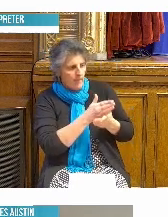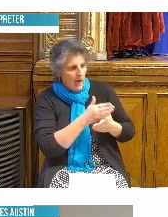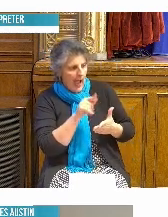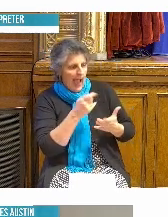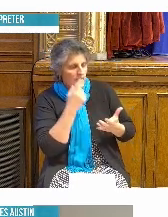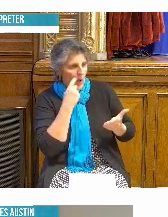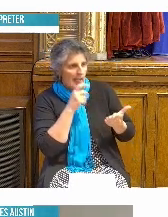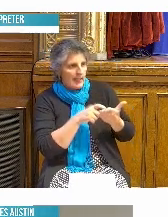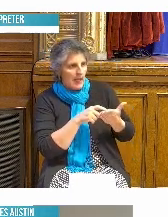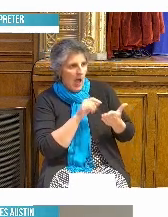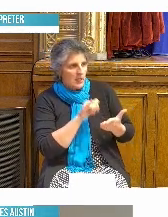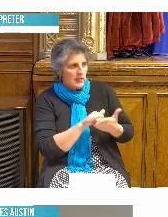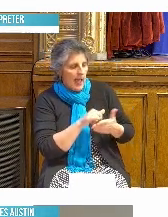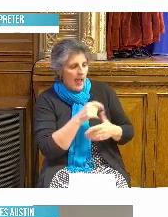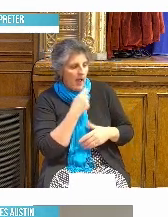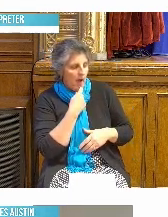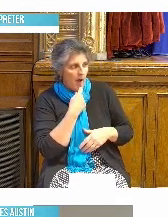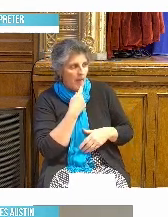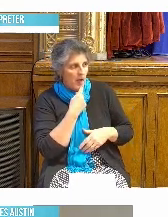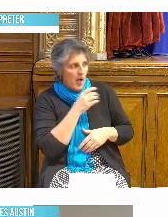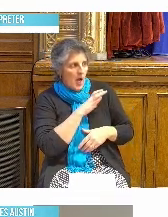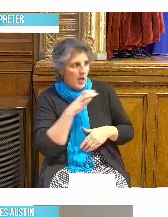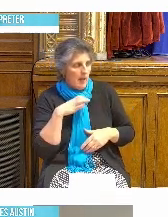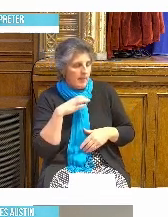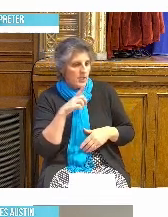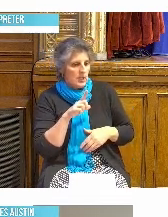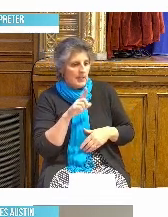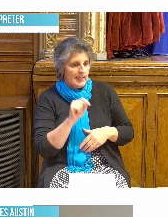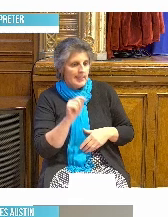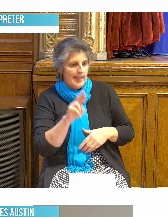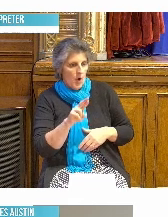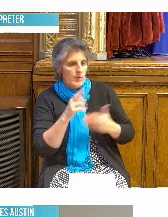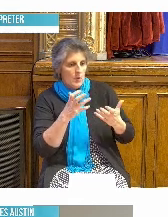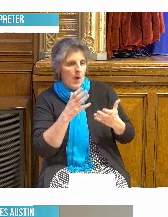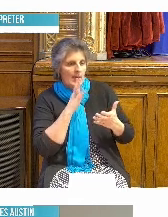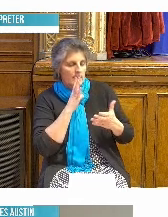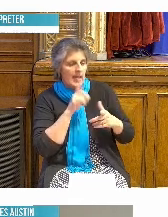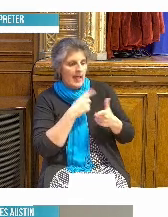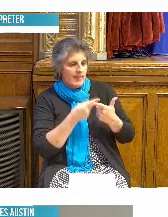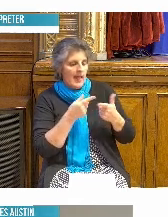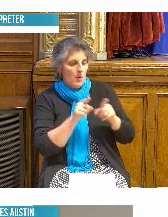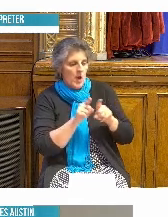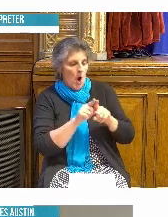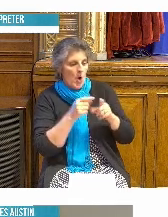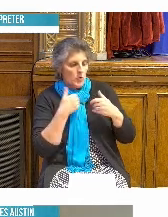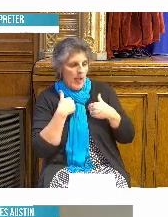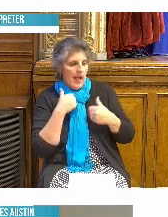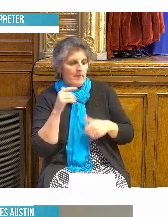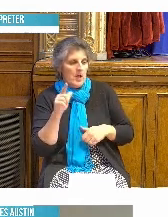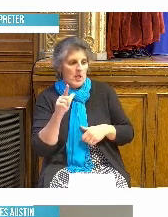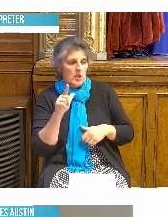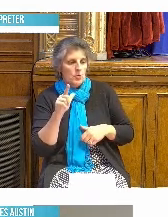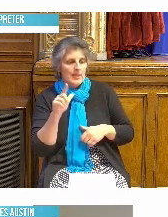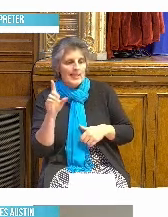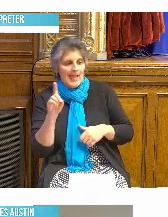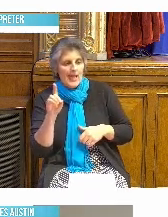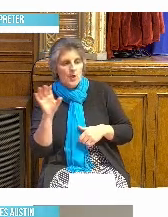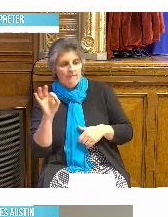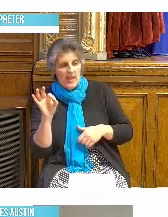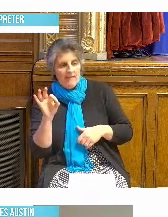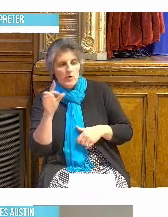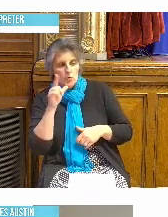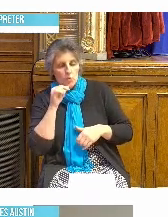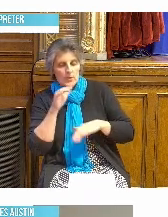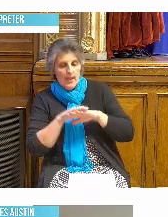want to acknowledge that Commissioner Linda Tarrant-Reed wanted to speak, and then we also have Loree Daniel Favors